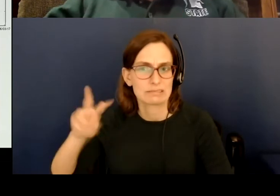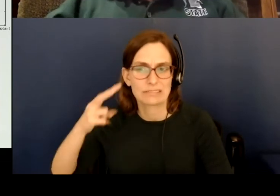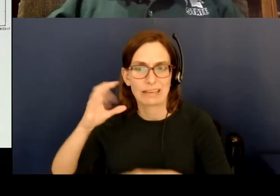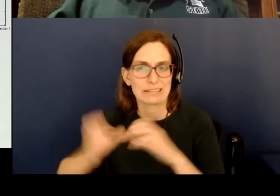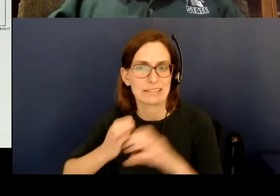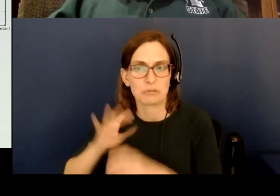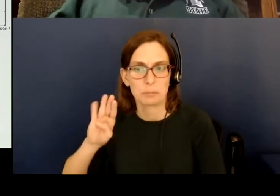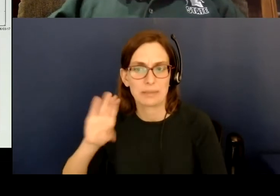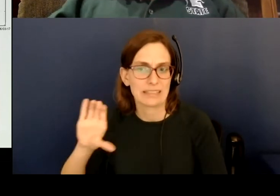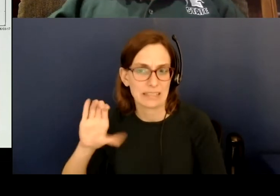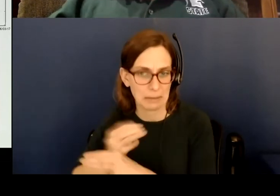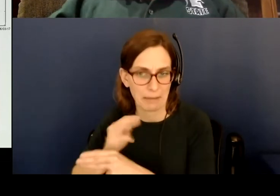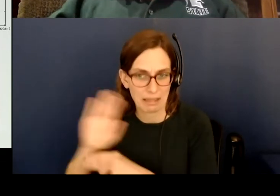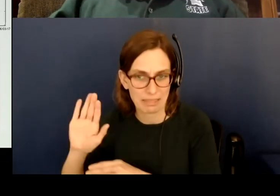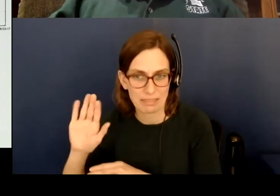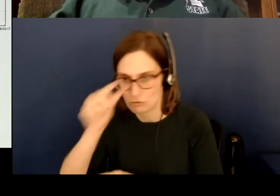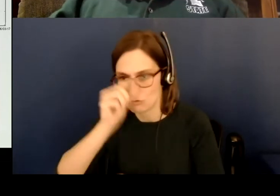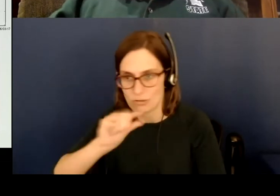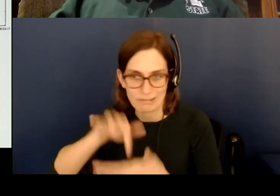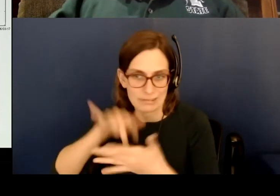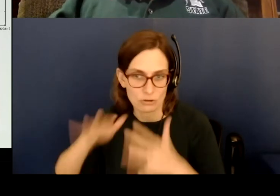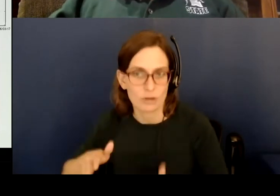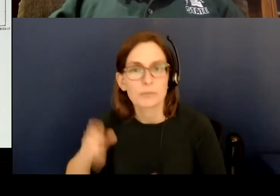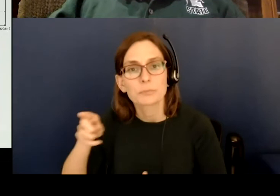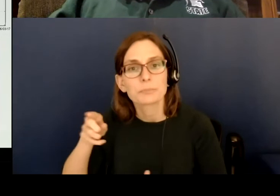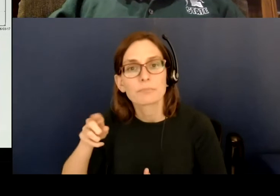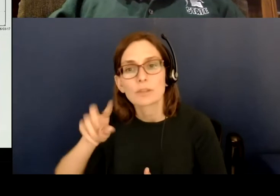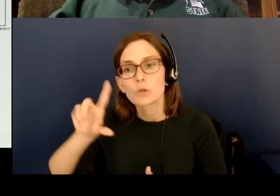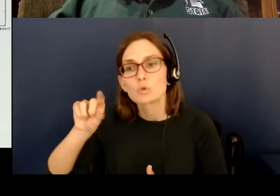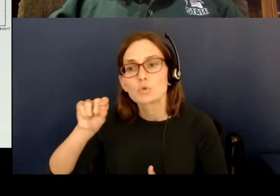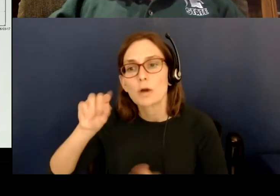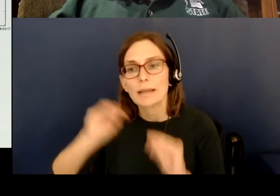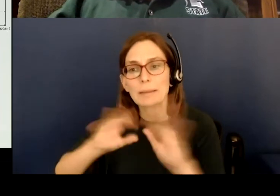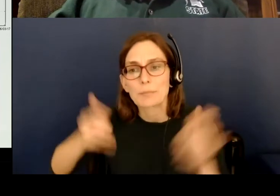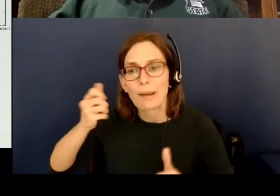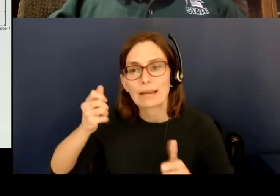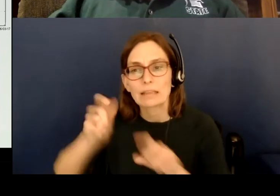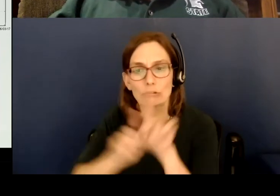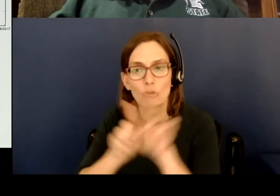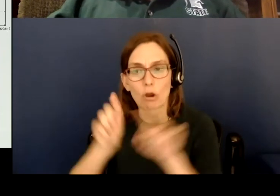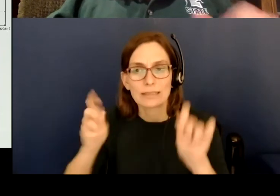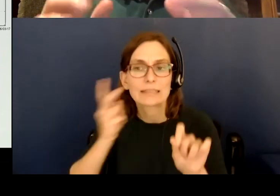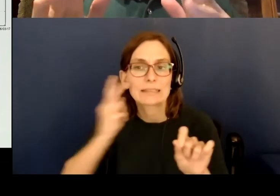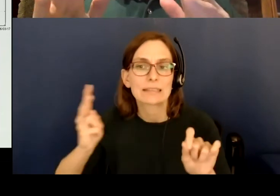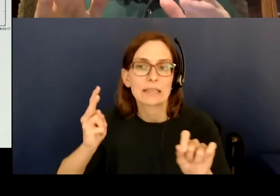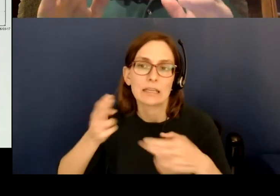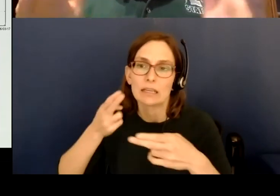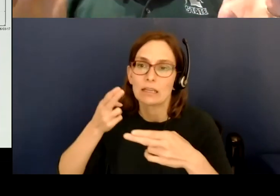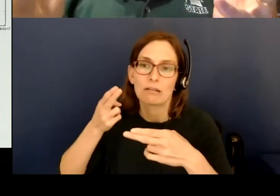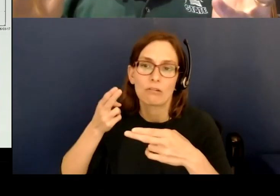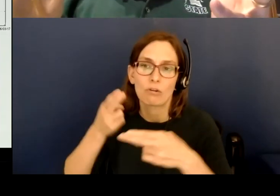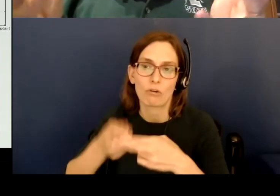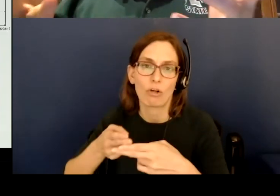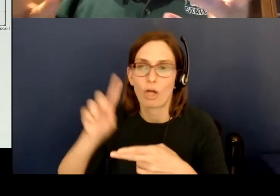BC, a Greek astronomer. He simply took the 20 brightest stars that he could see and called them of